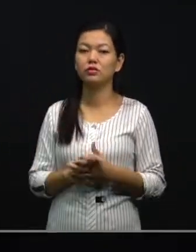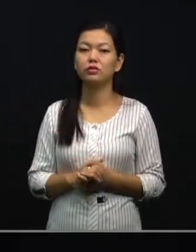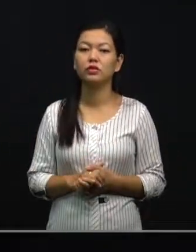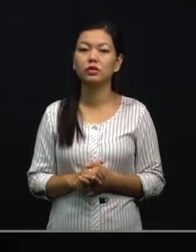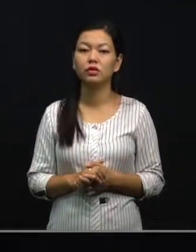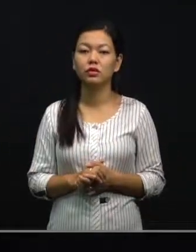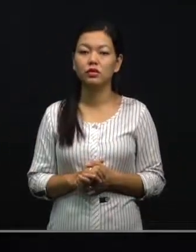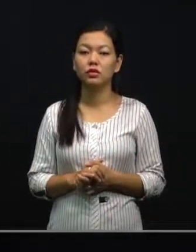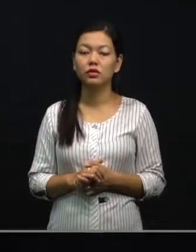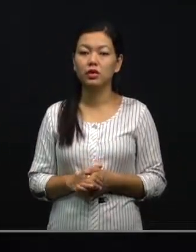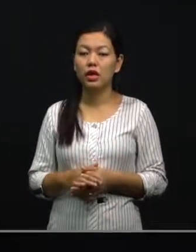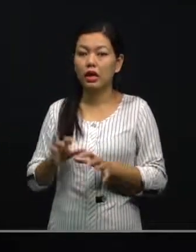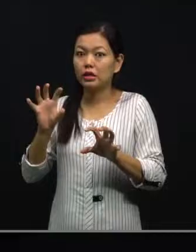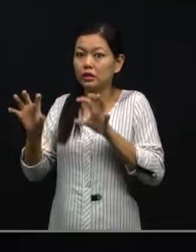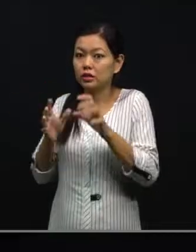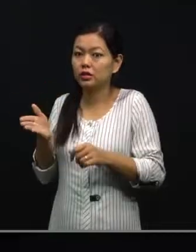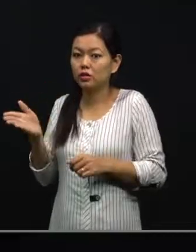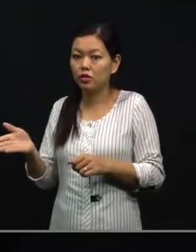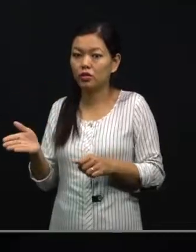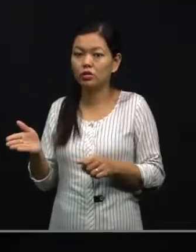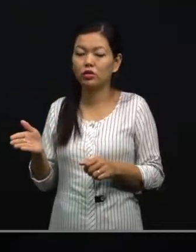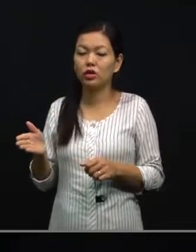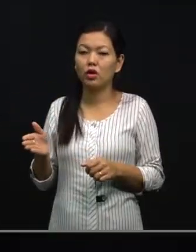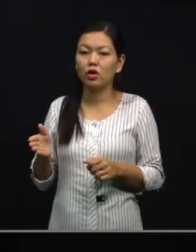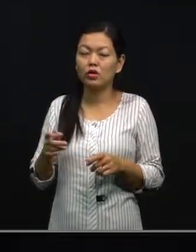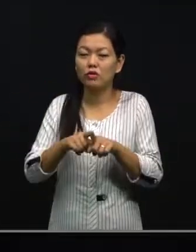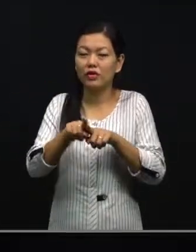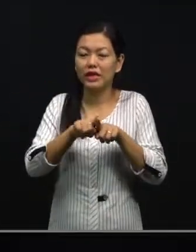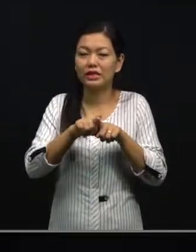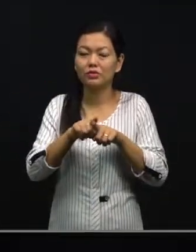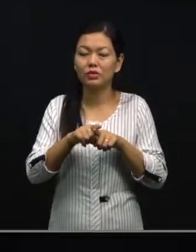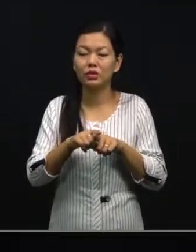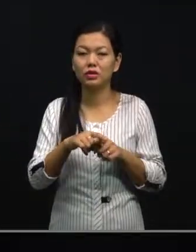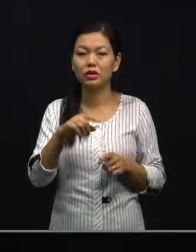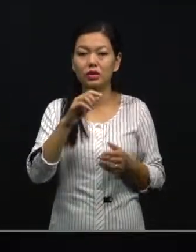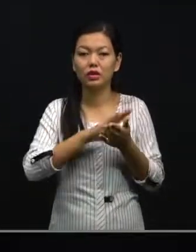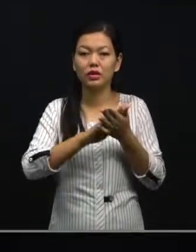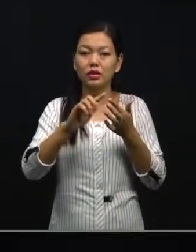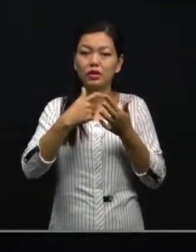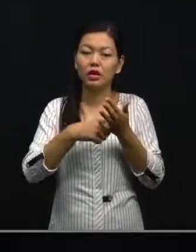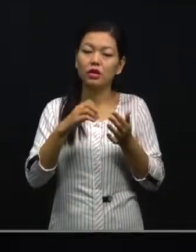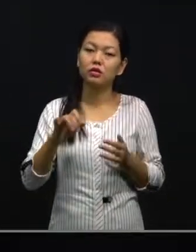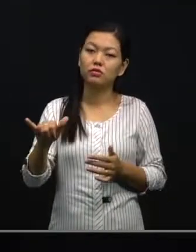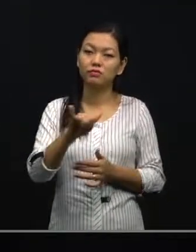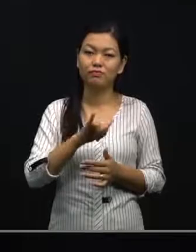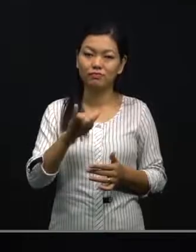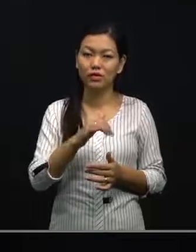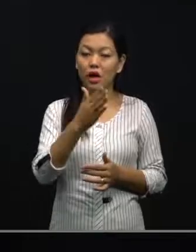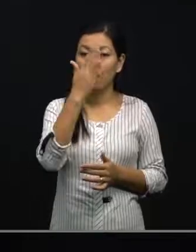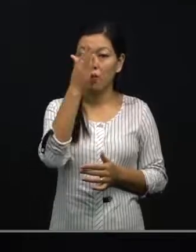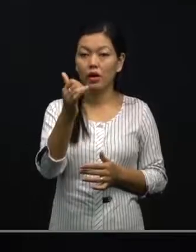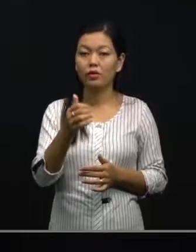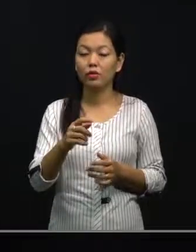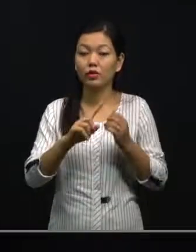is also one of the hero or the protagonist, we can say. Why? Because he also later on was able to